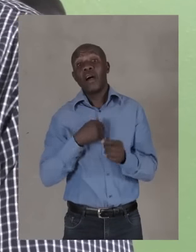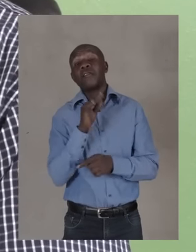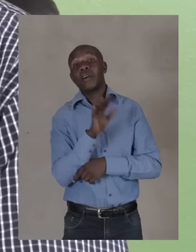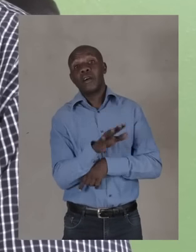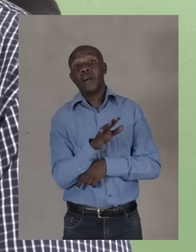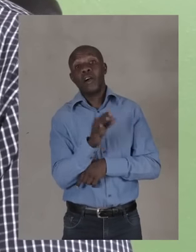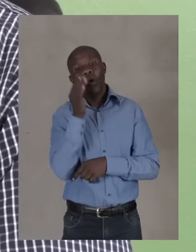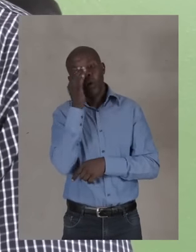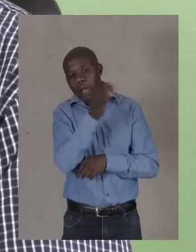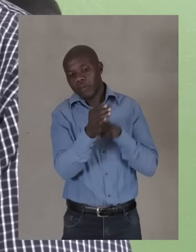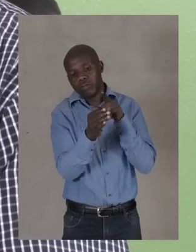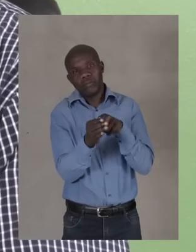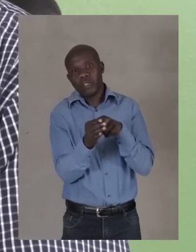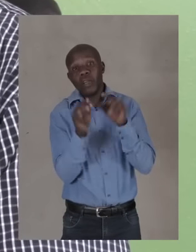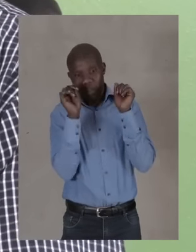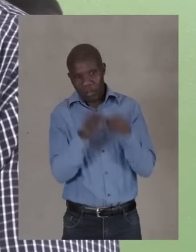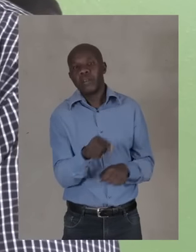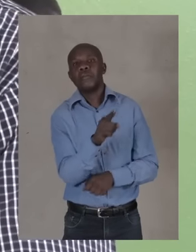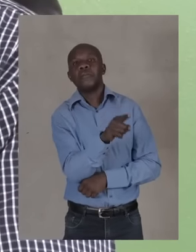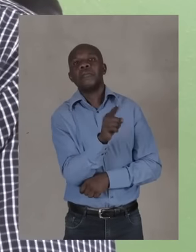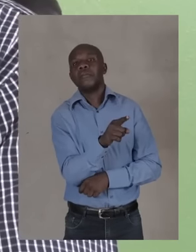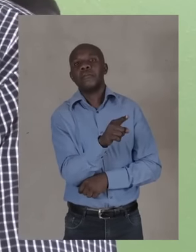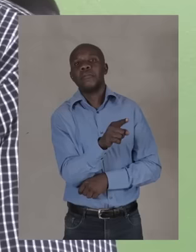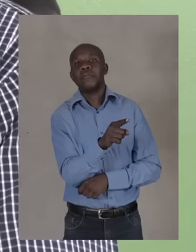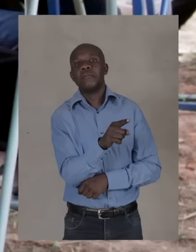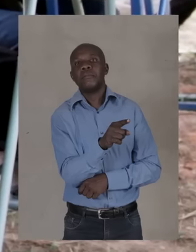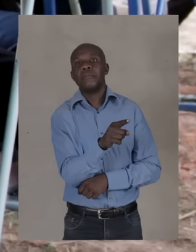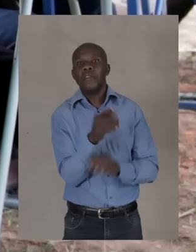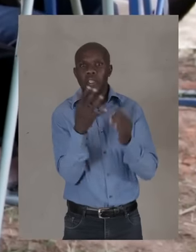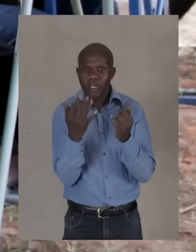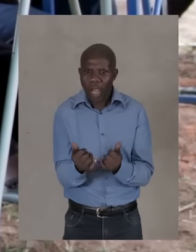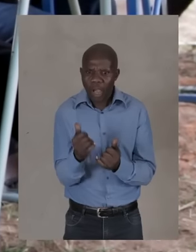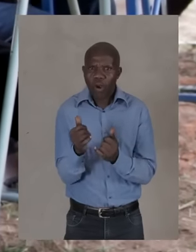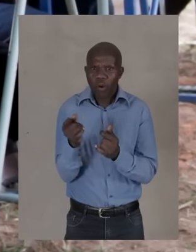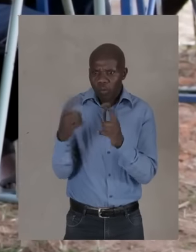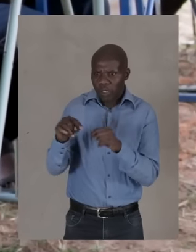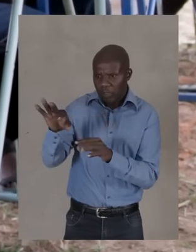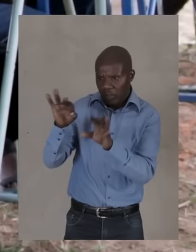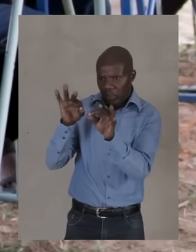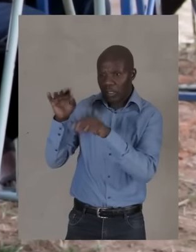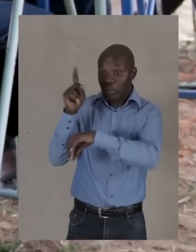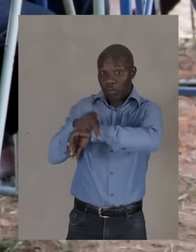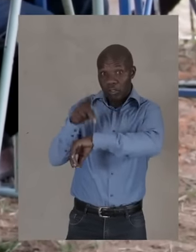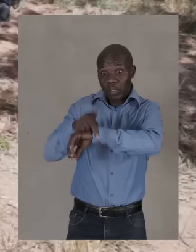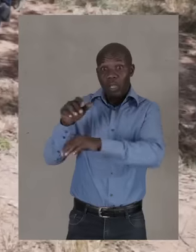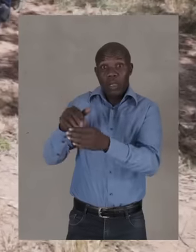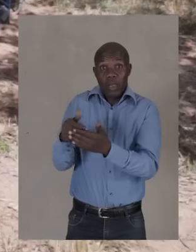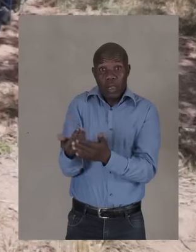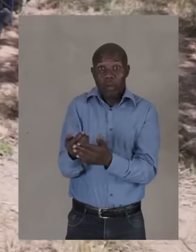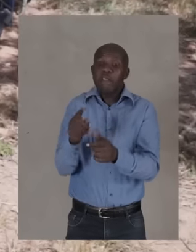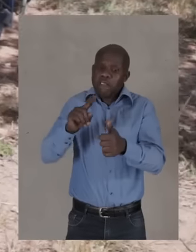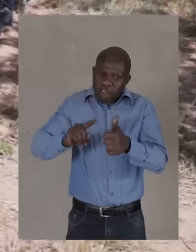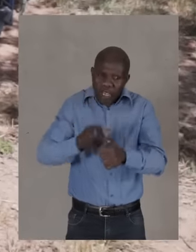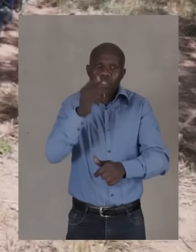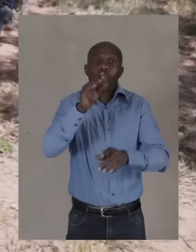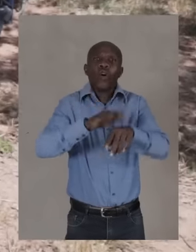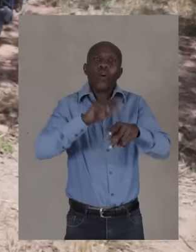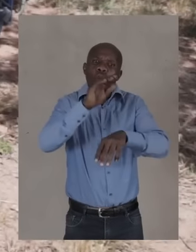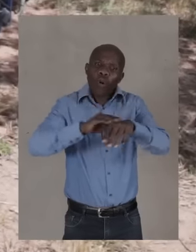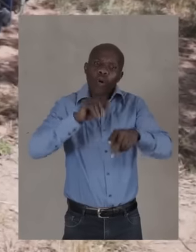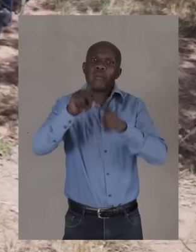first risk in terms of where corruption could possibly happen. When it comes to actually choosing a project, we call a general